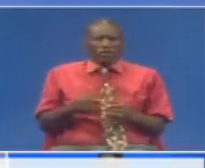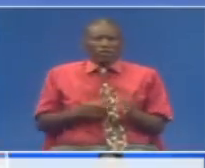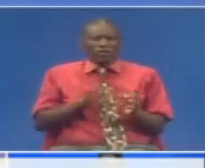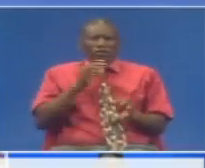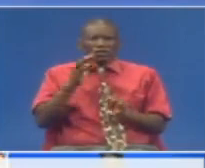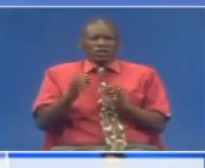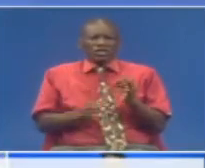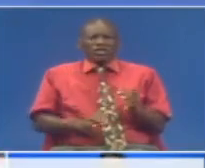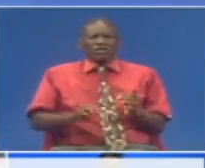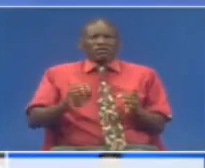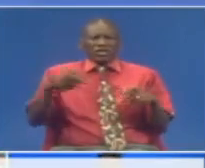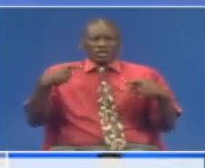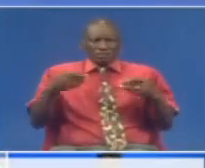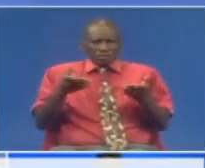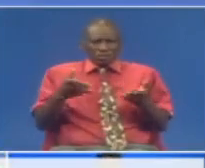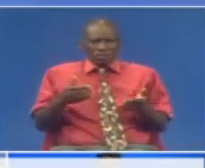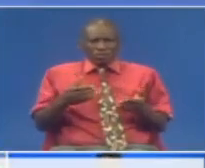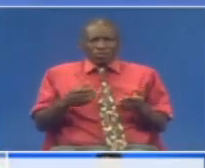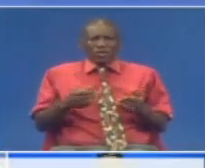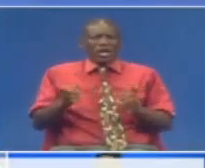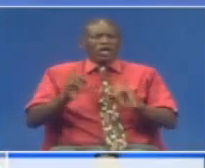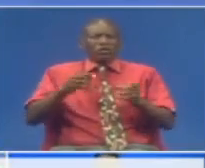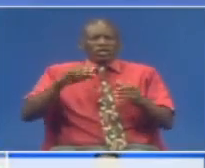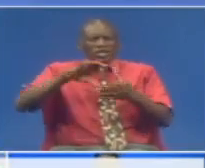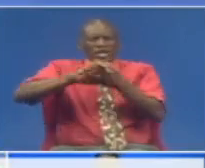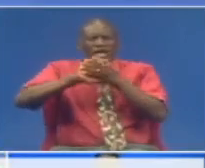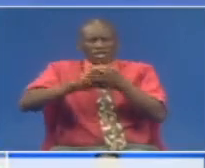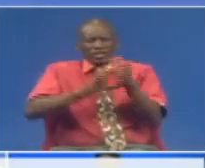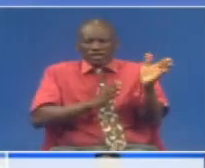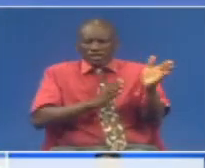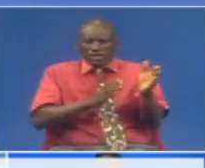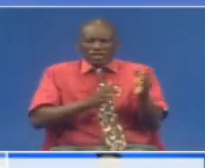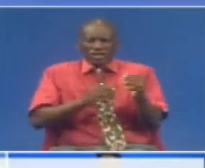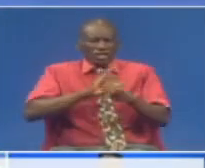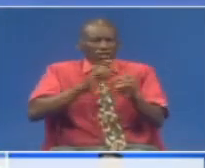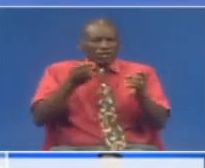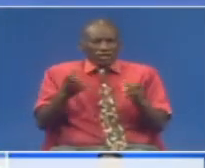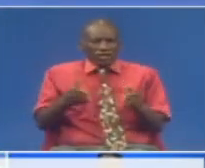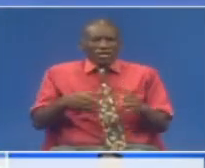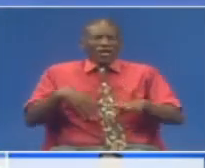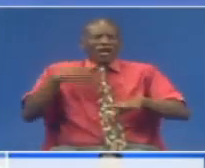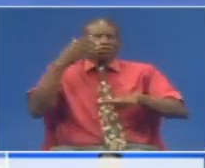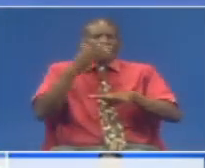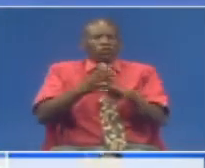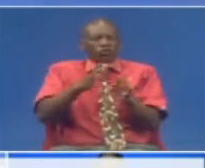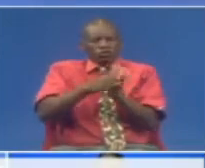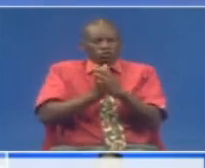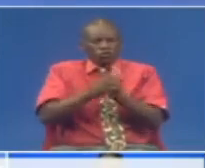came into the handshake arrangement, a false narrative,